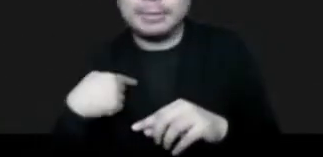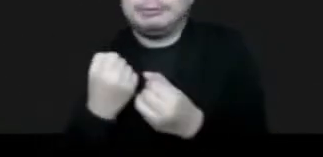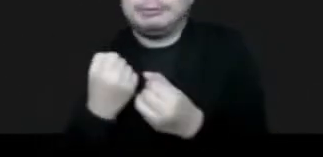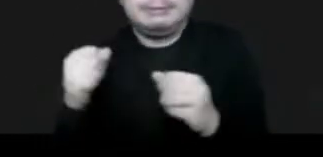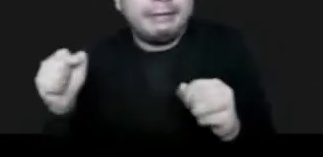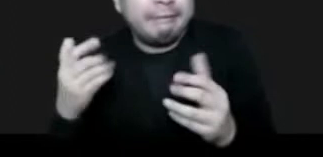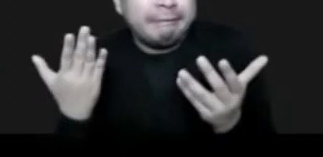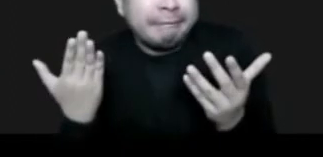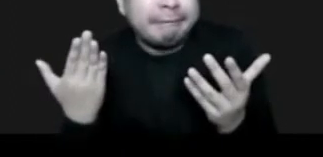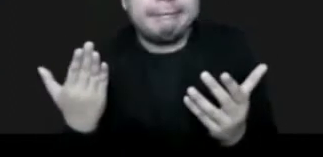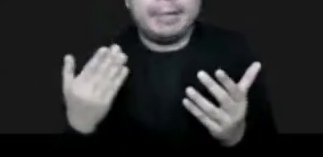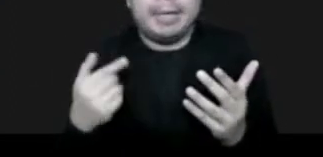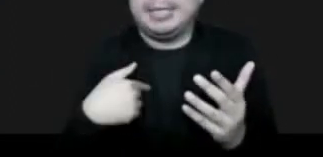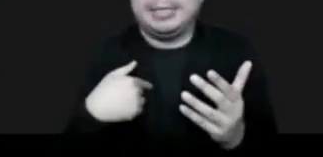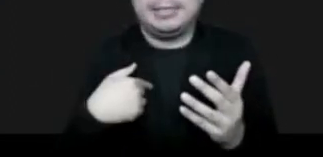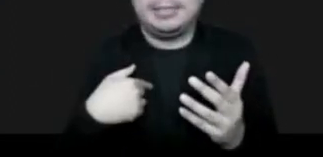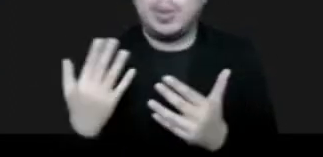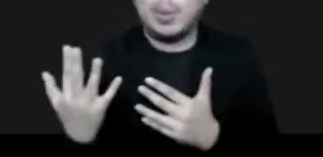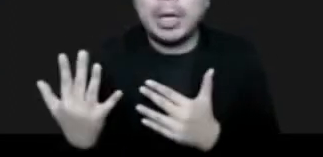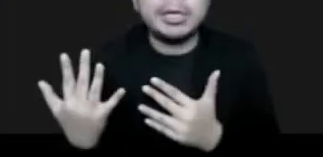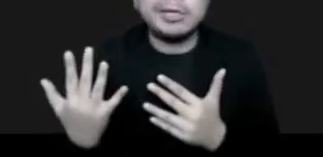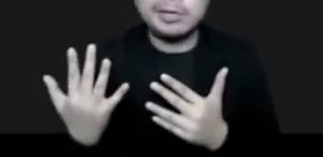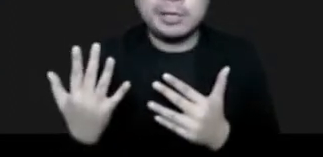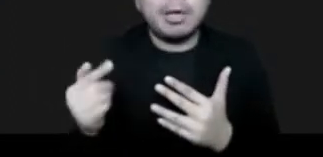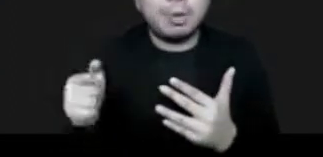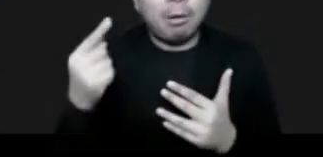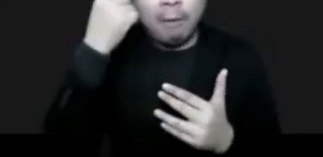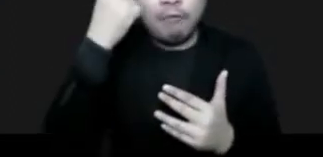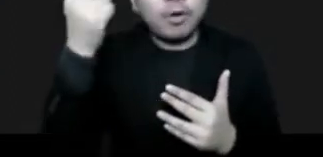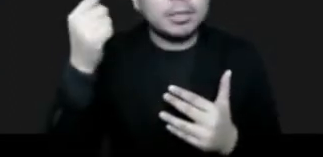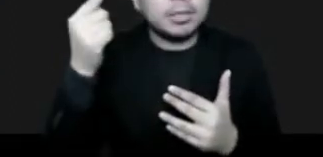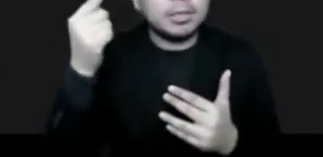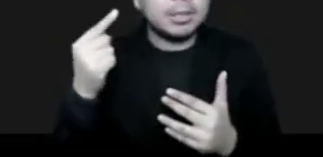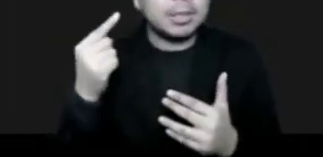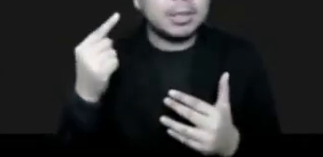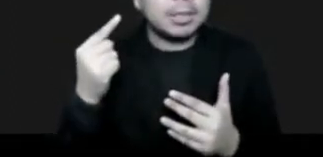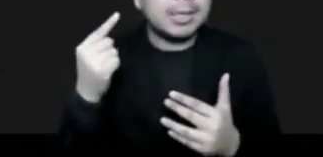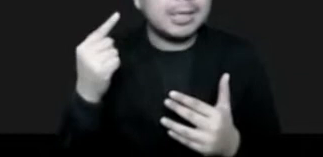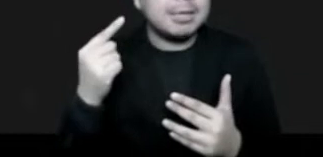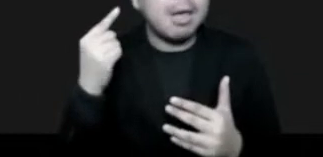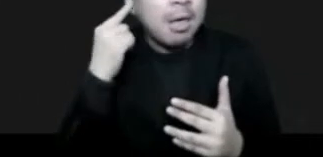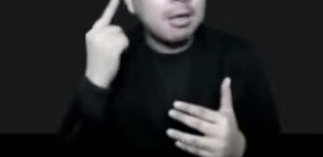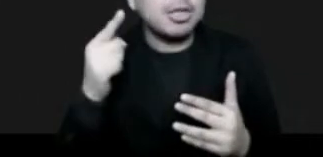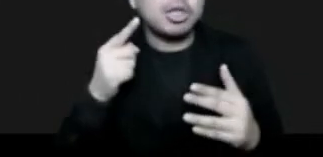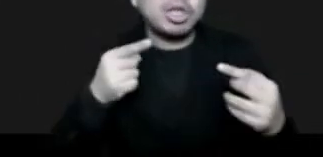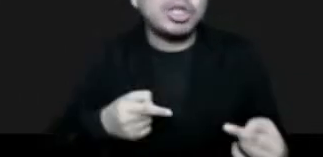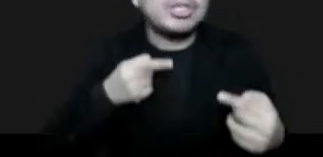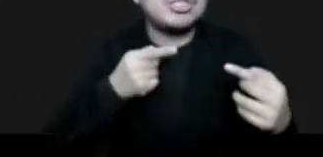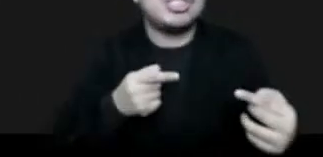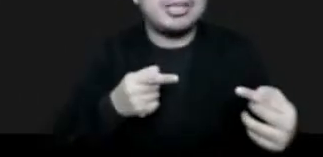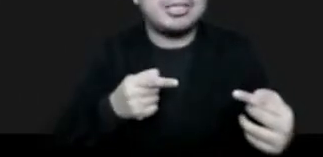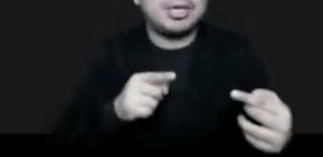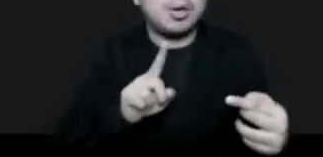almost 2 hours later, I realized we started hearing of the challenge that was there of a girl with a